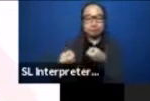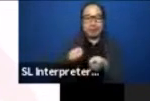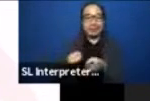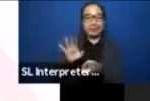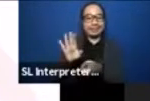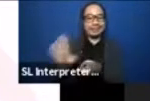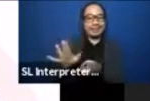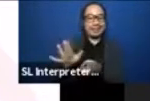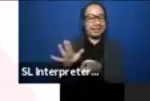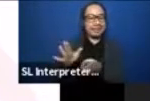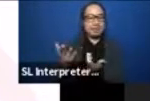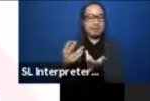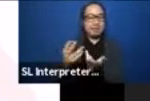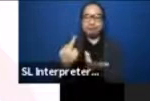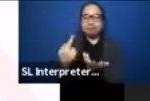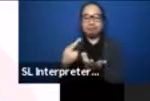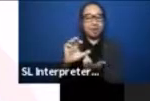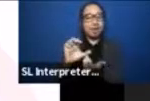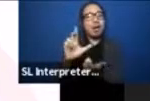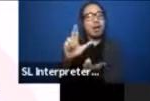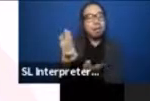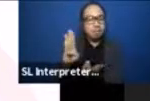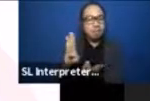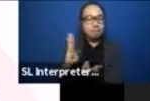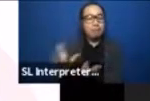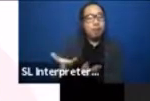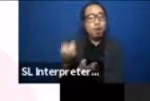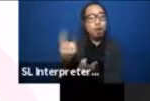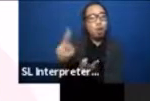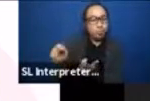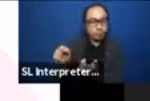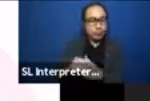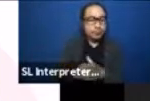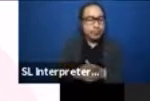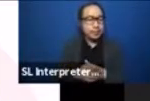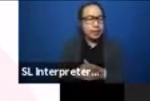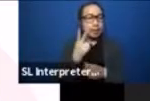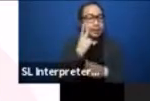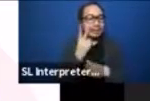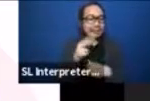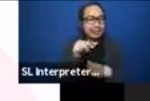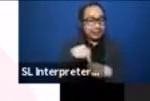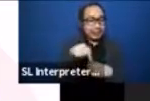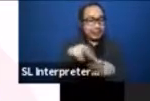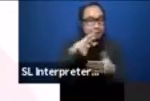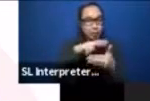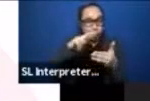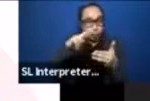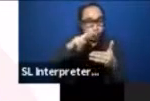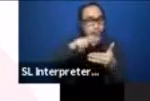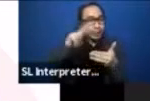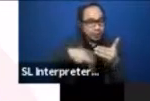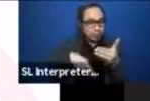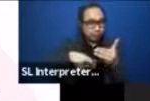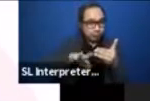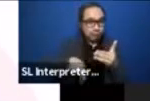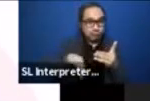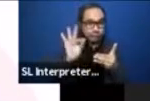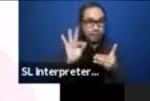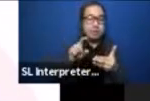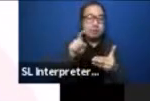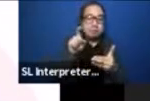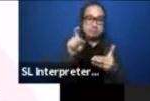owners. And the findings suggest that the interventions need to be tailored to fit the specific needs